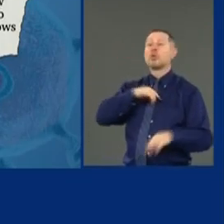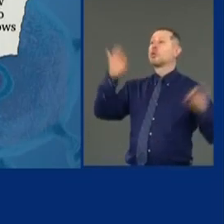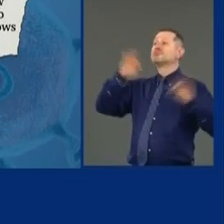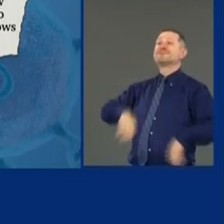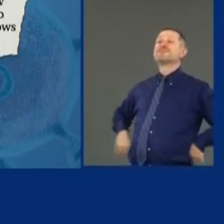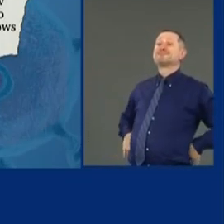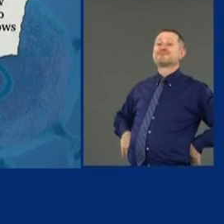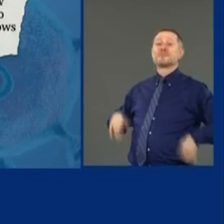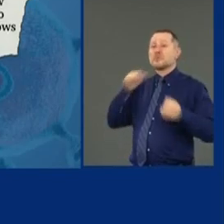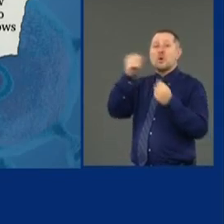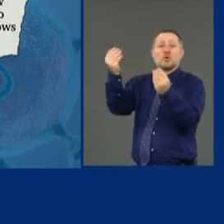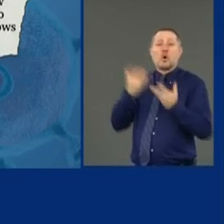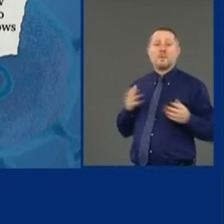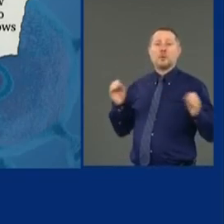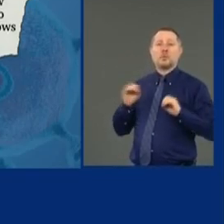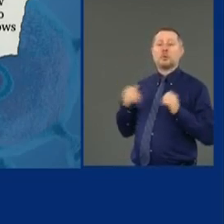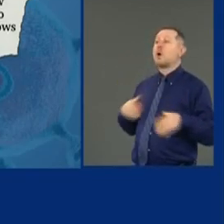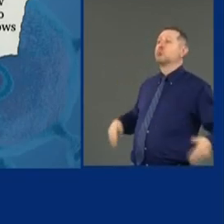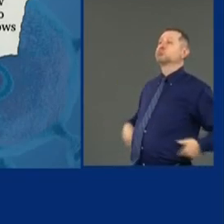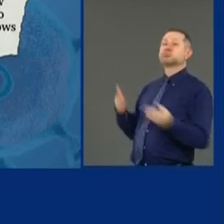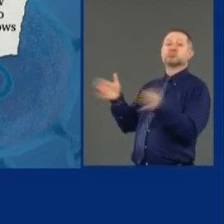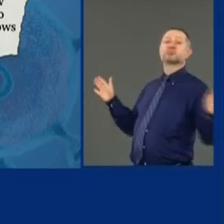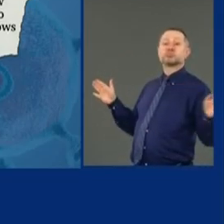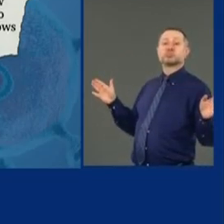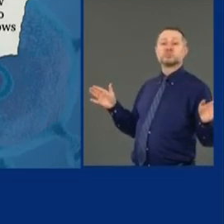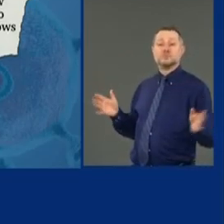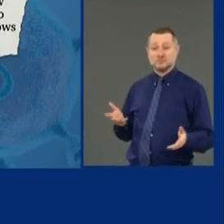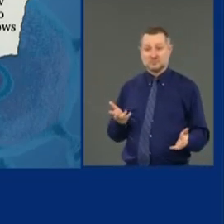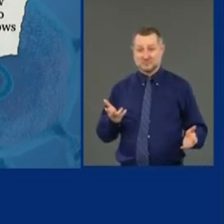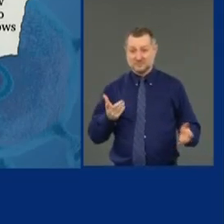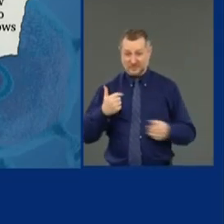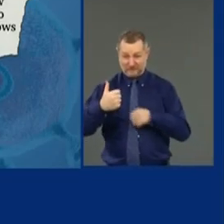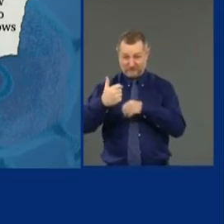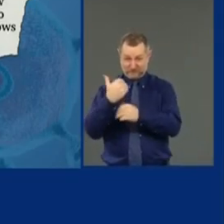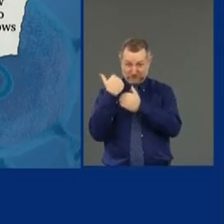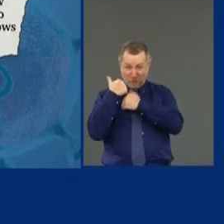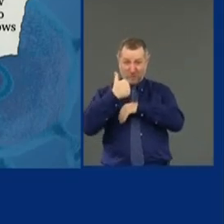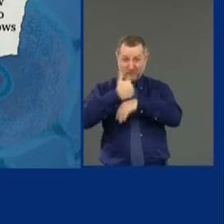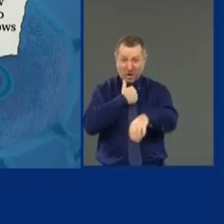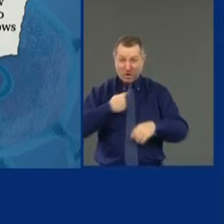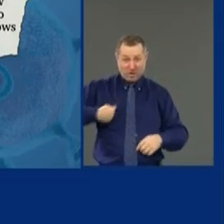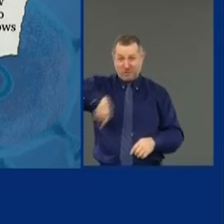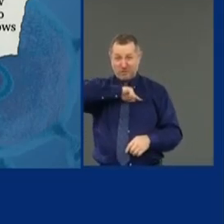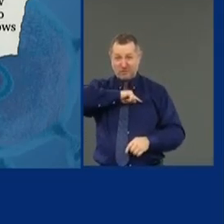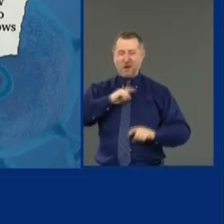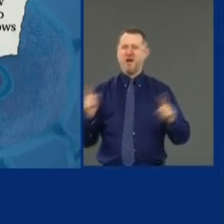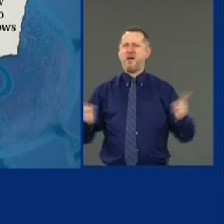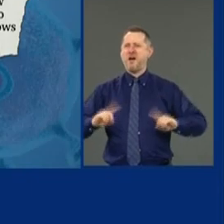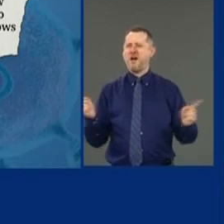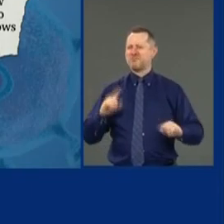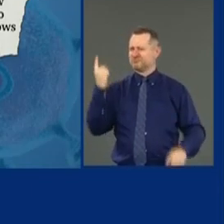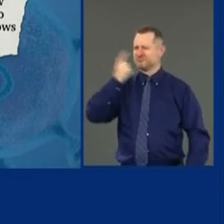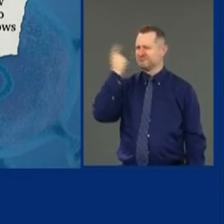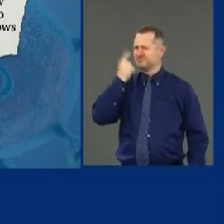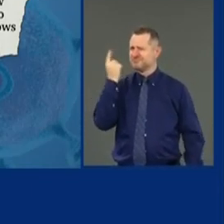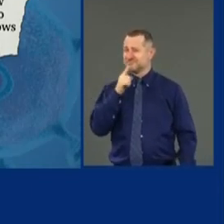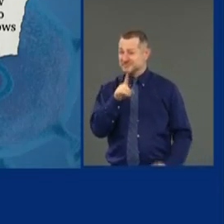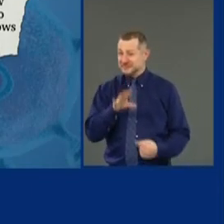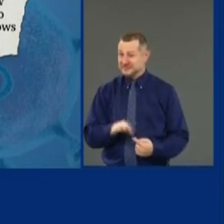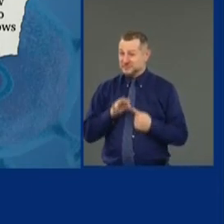us. No fault of our own. There's nothing endemic to New York City. Yeah, we have